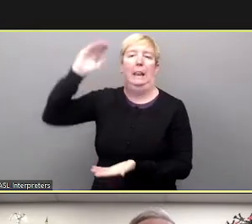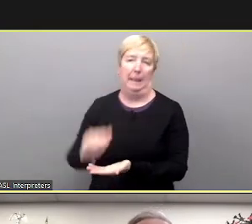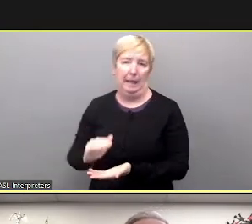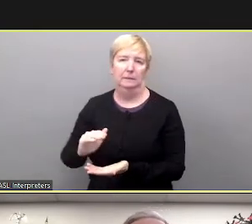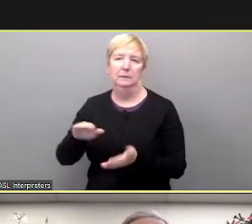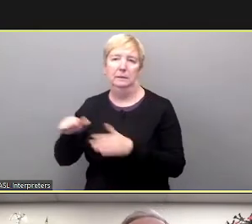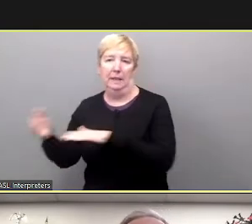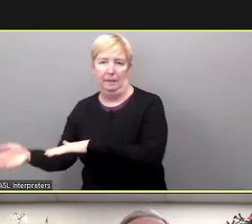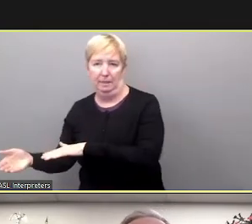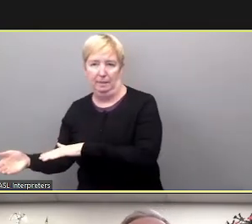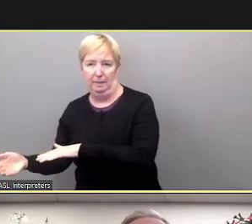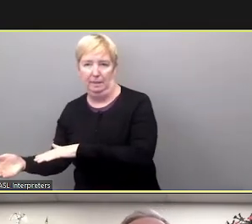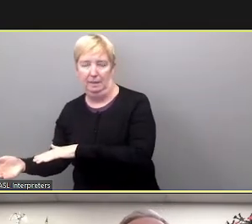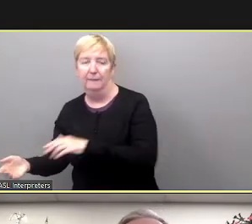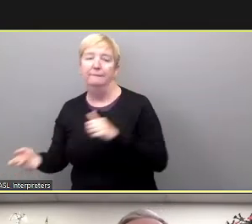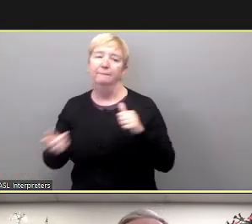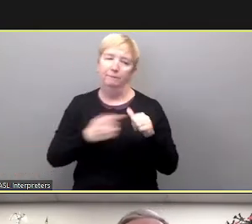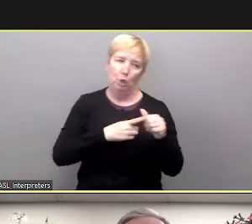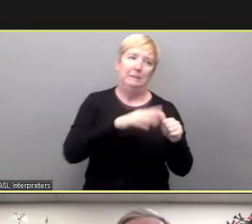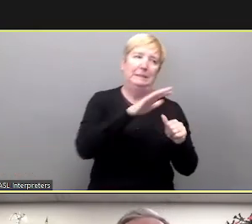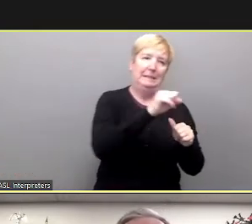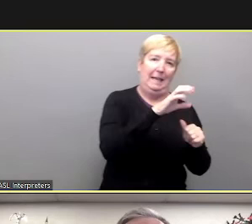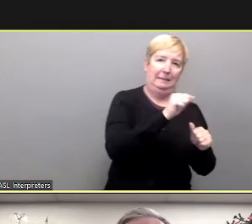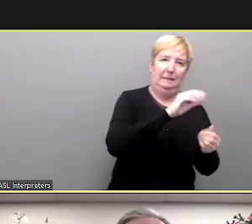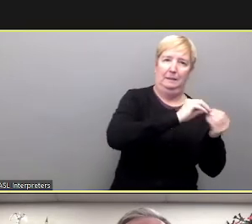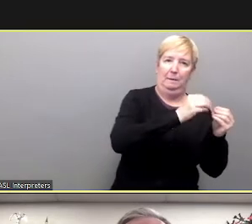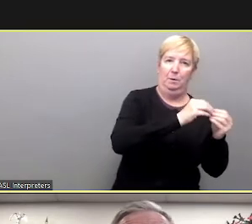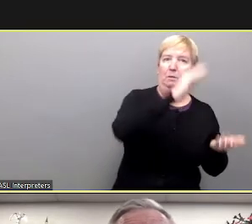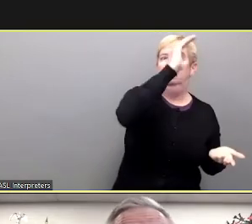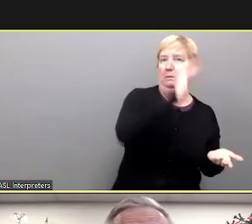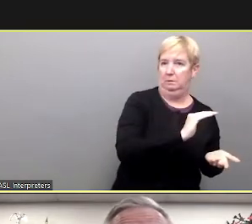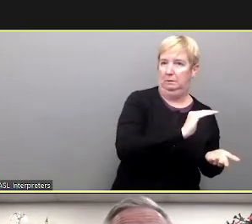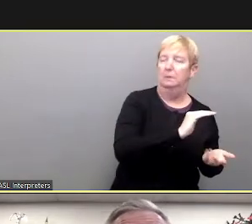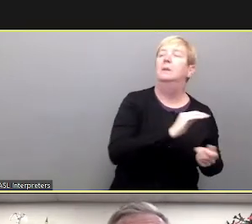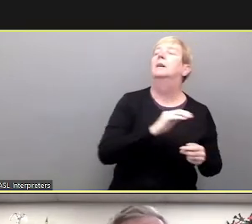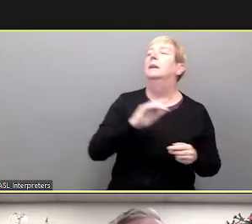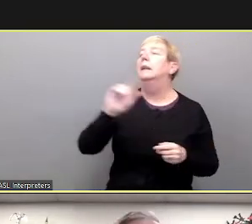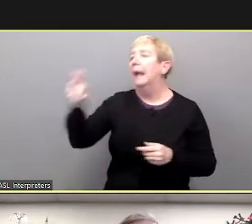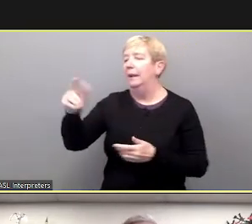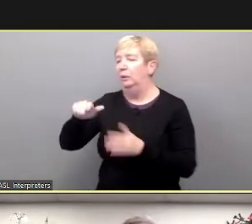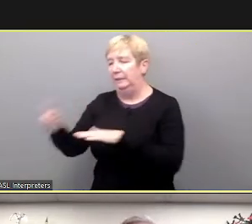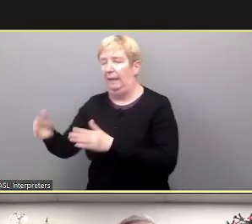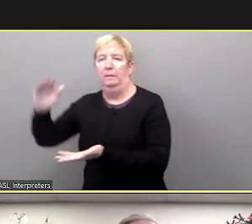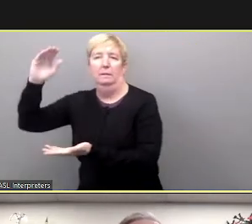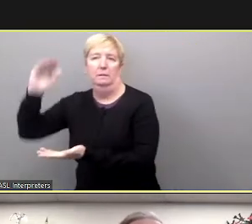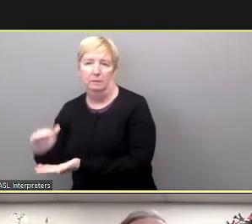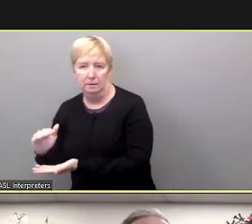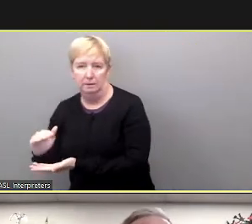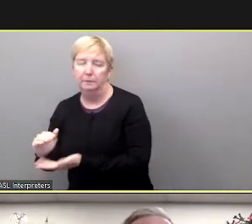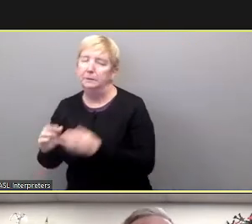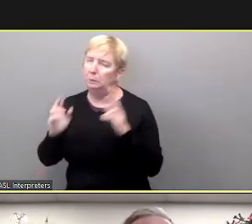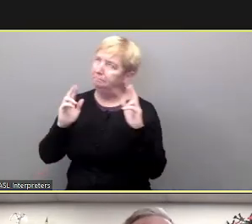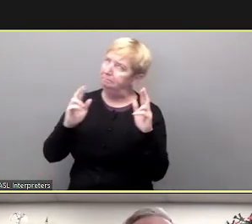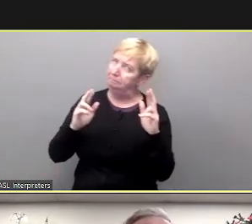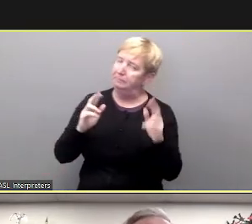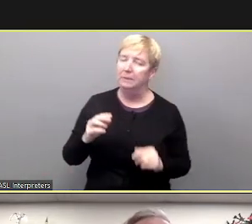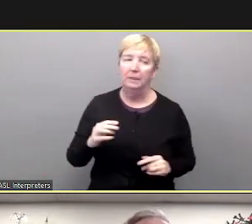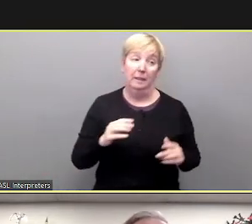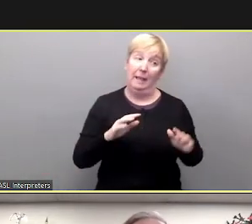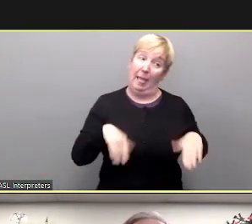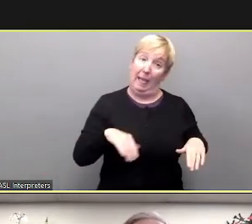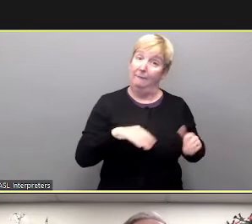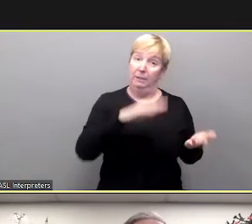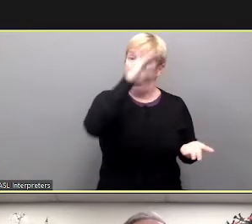after we see the decline in case rates, which we have not yet seen, but are hoping to see soon. Next